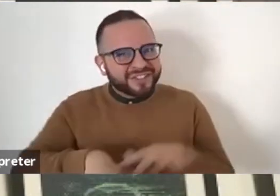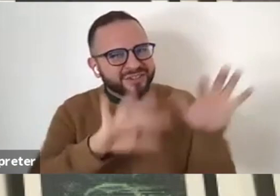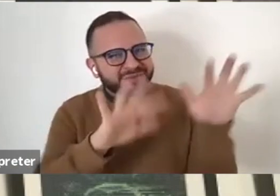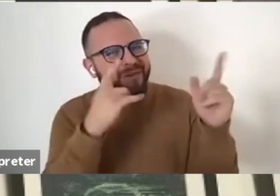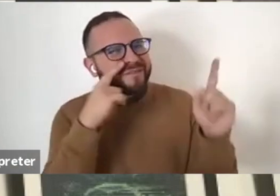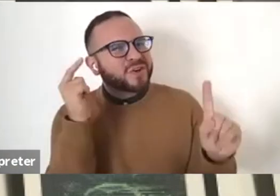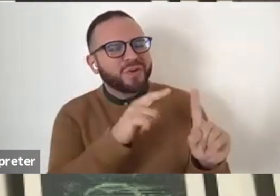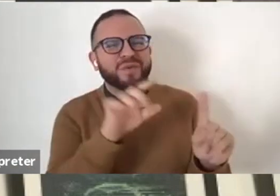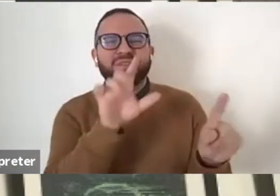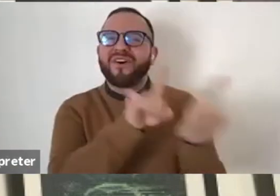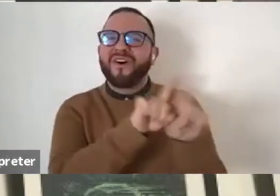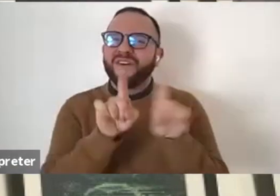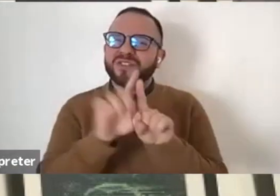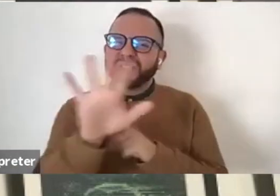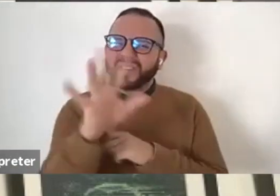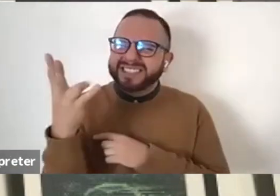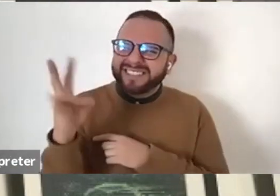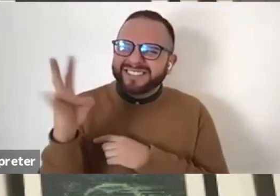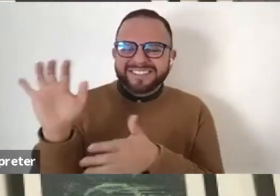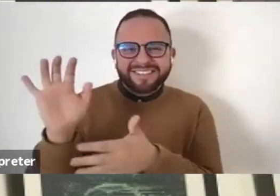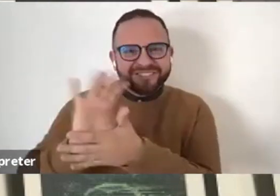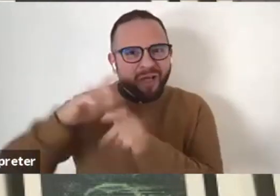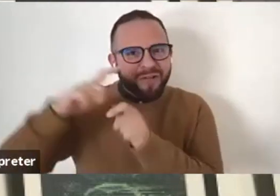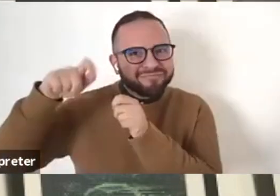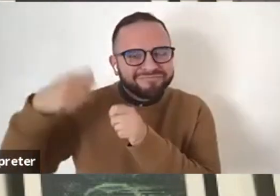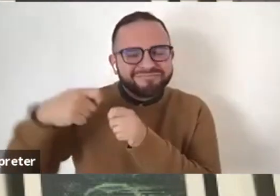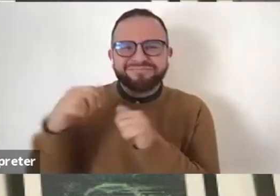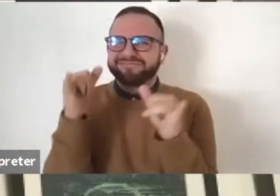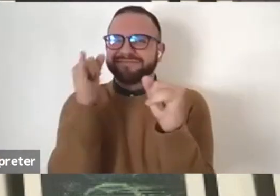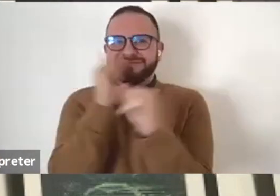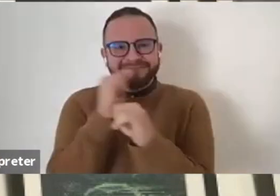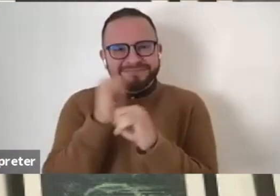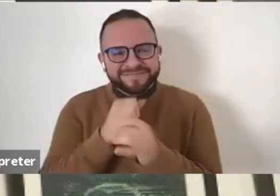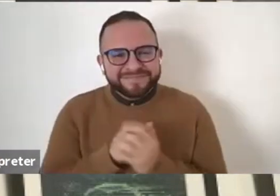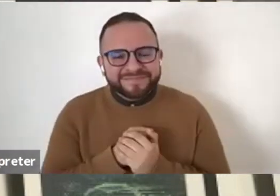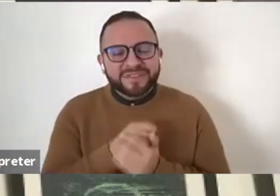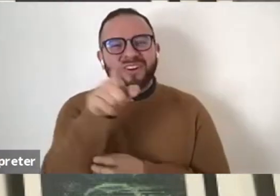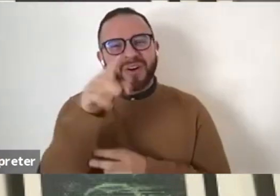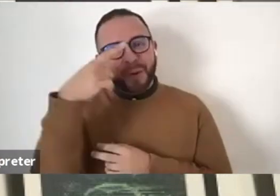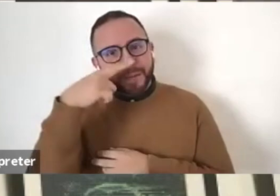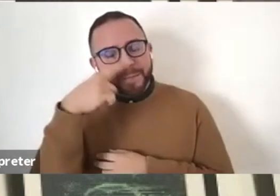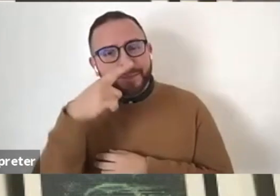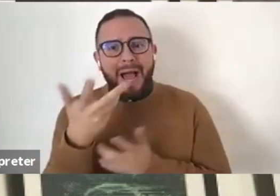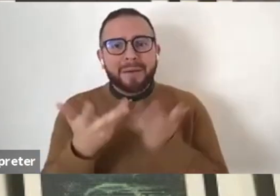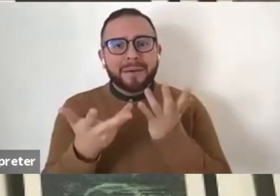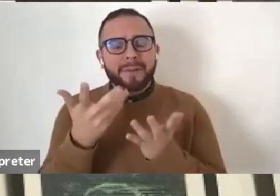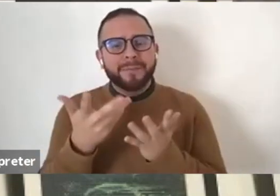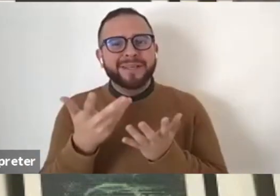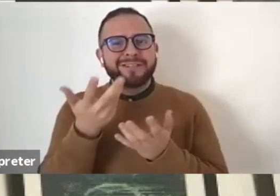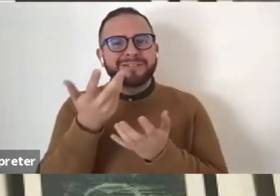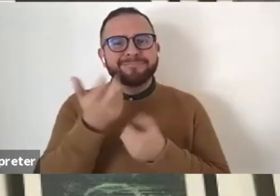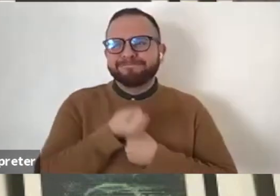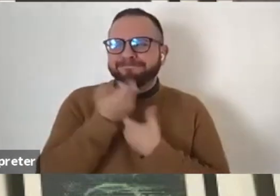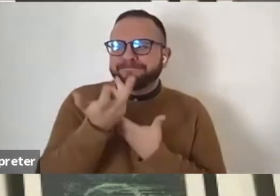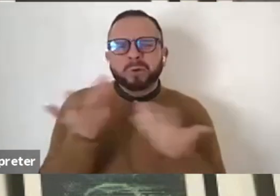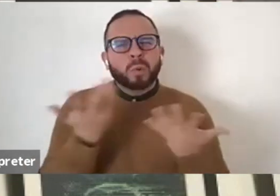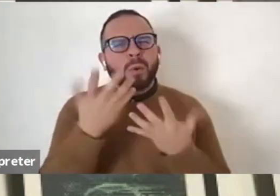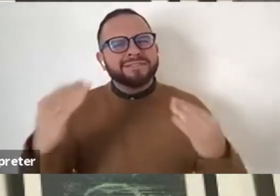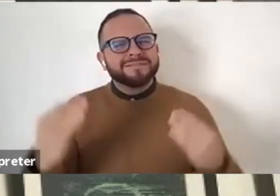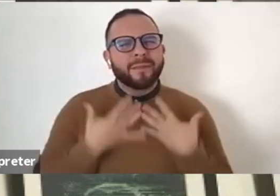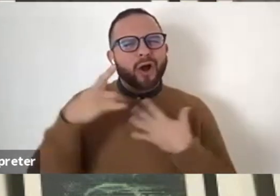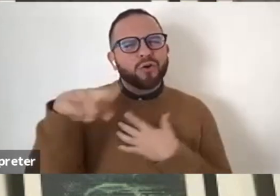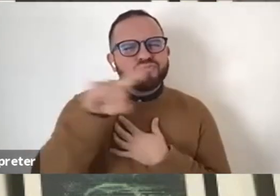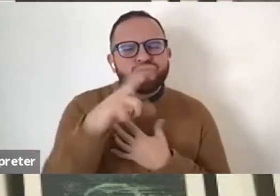17th film. And so can you talk about what inspired you? I know you've mentioned that the film is